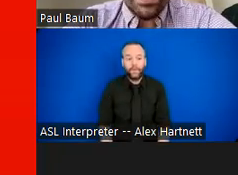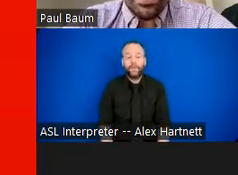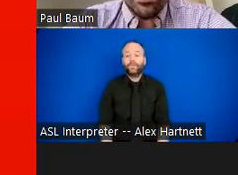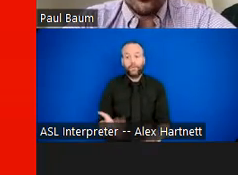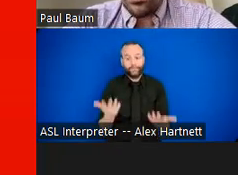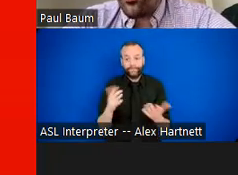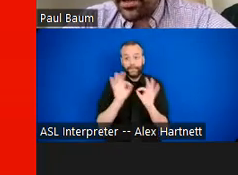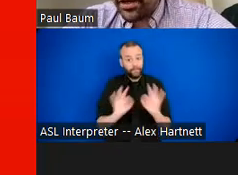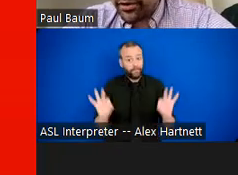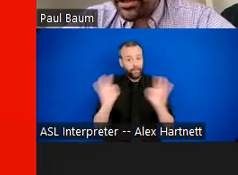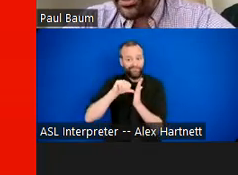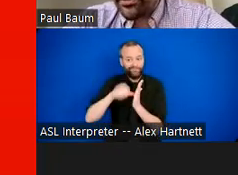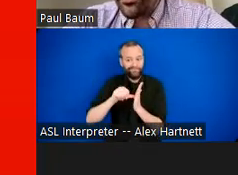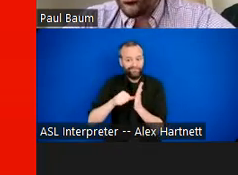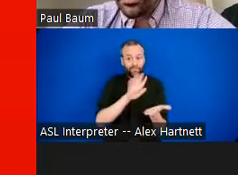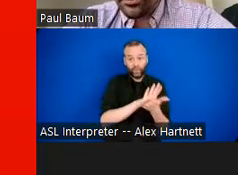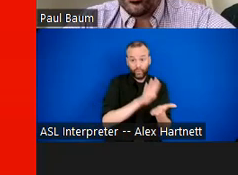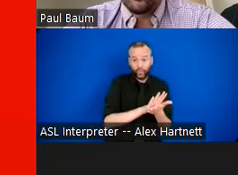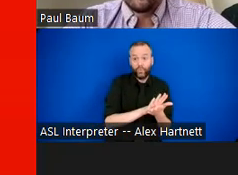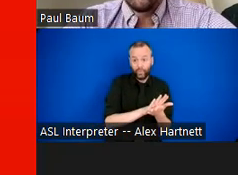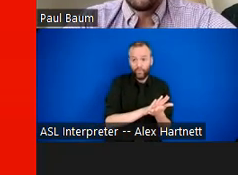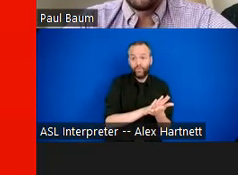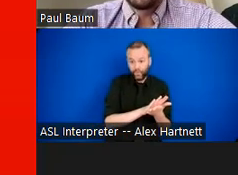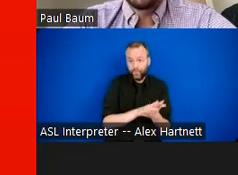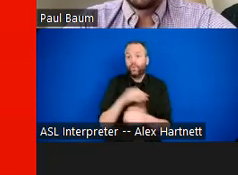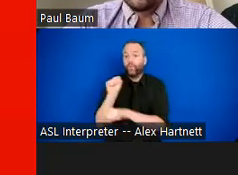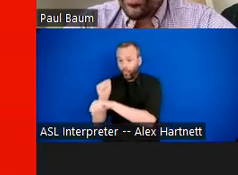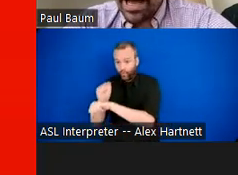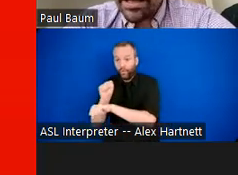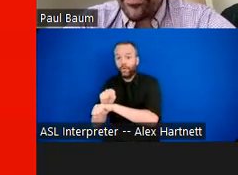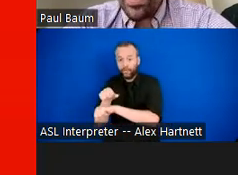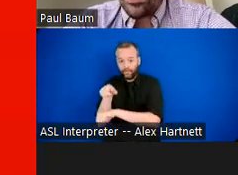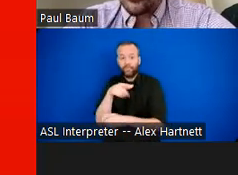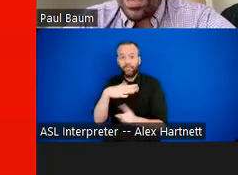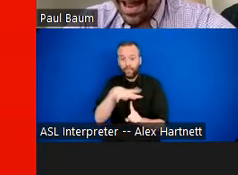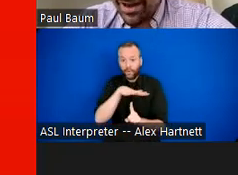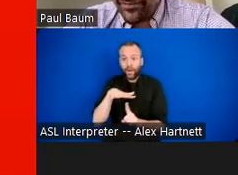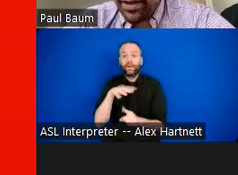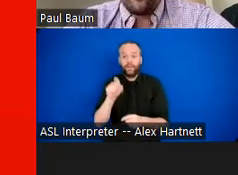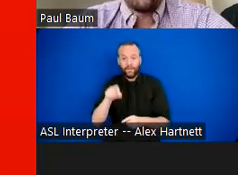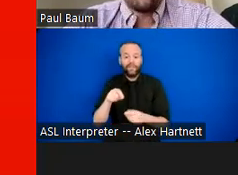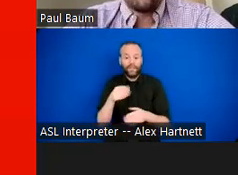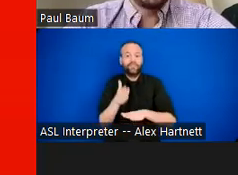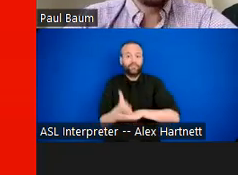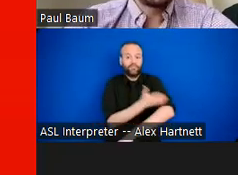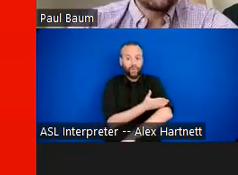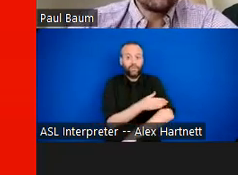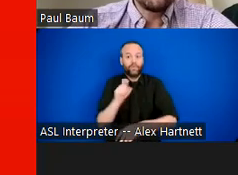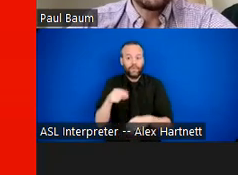work setting, I want to encourage you to ask for that and advocate for